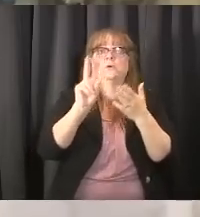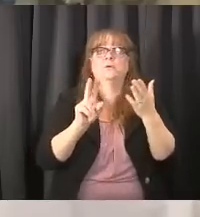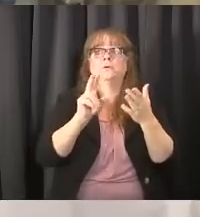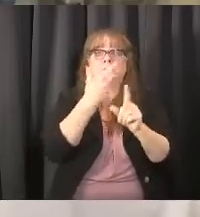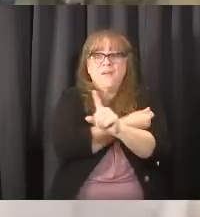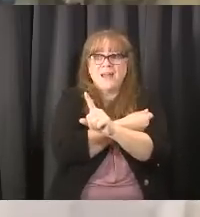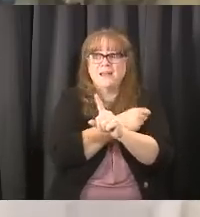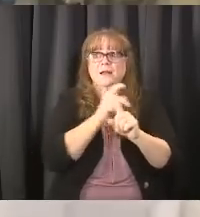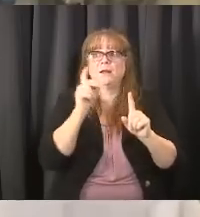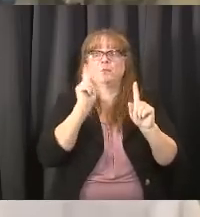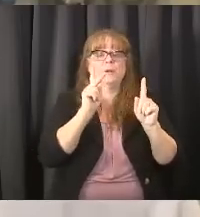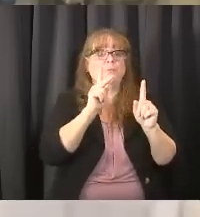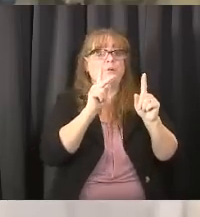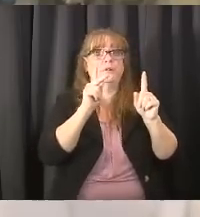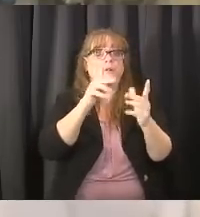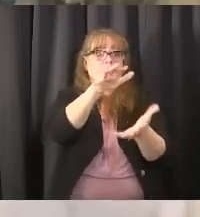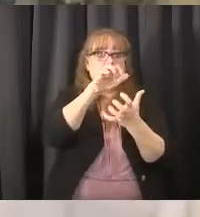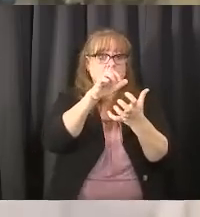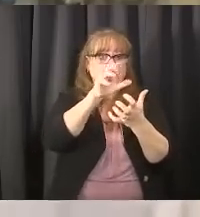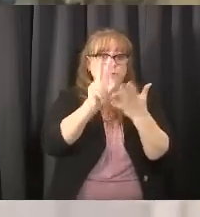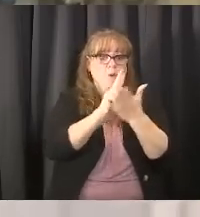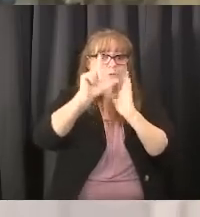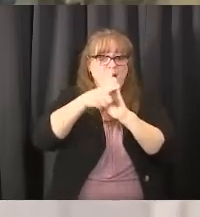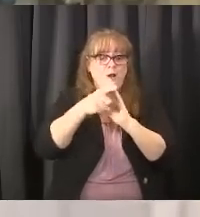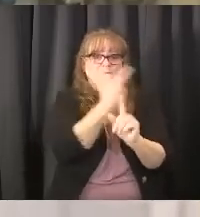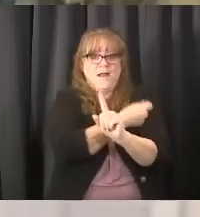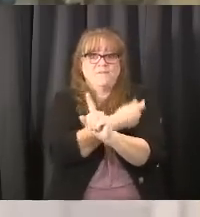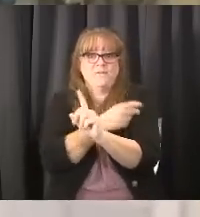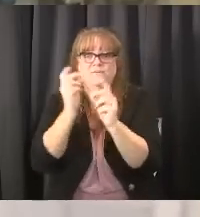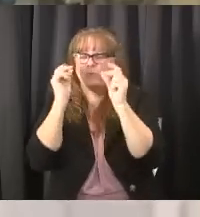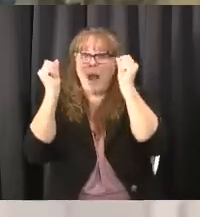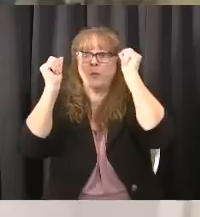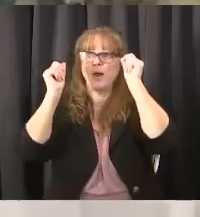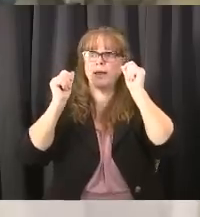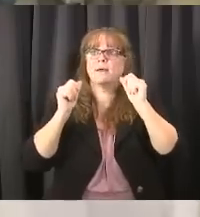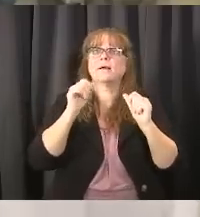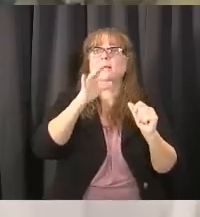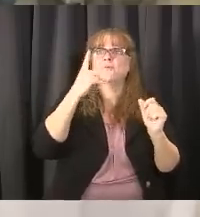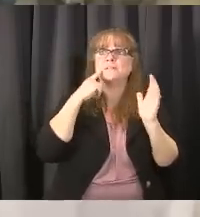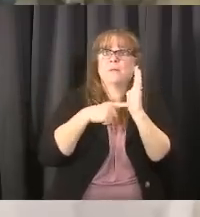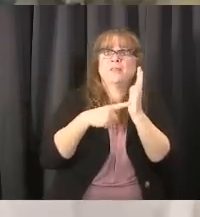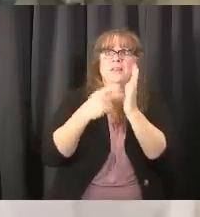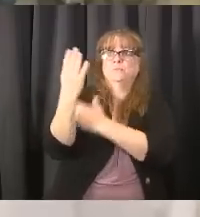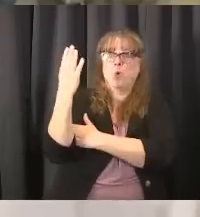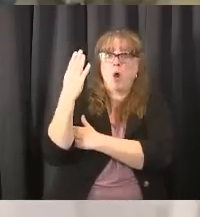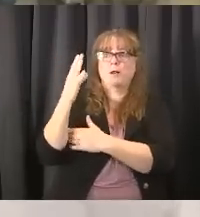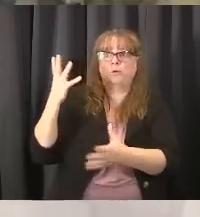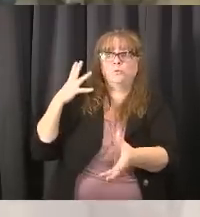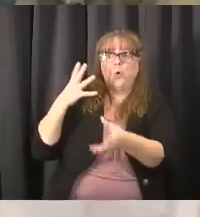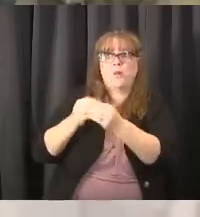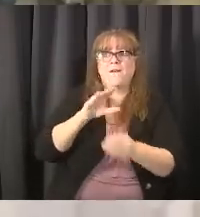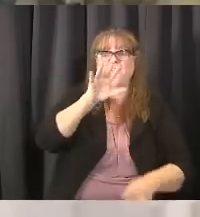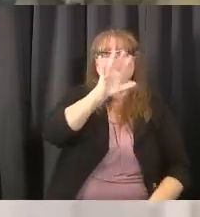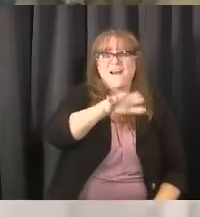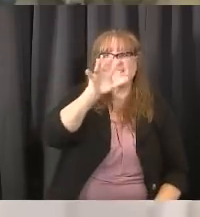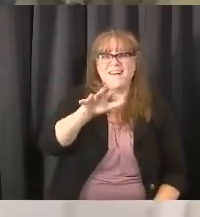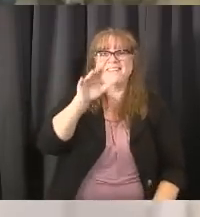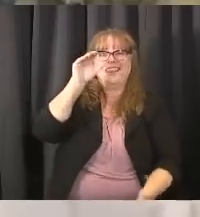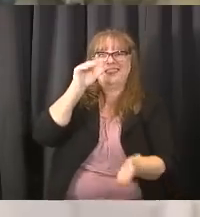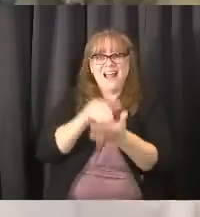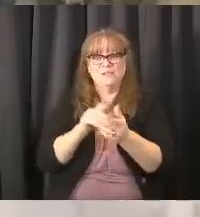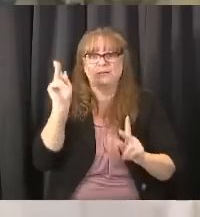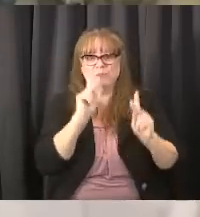we've vaccinated almost 55,000 Coloradans, 38,000 first doses, 14,000 second